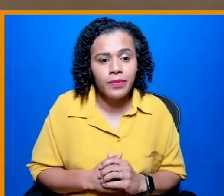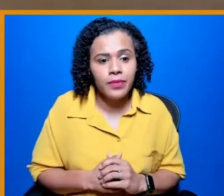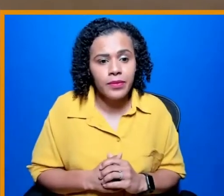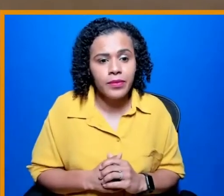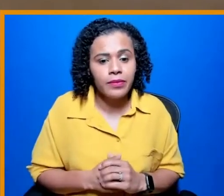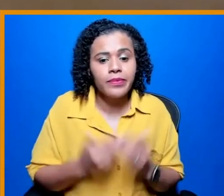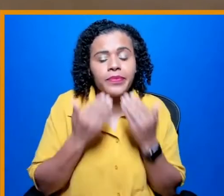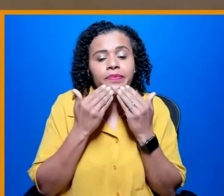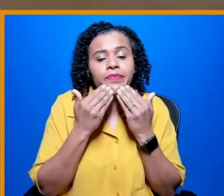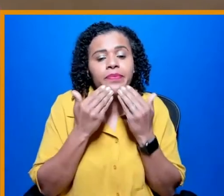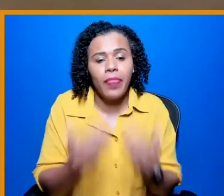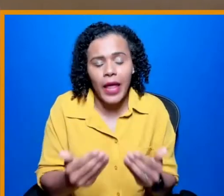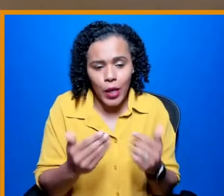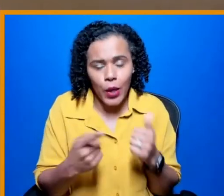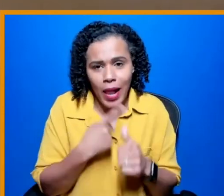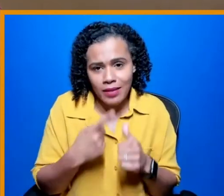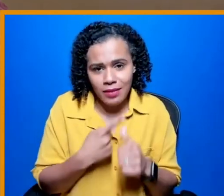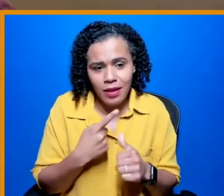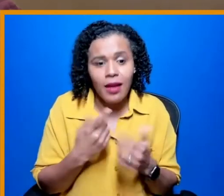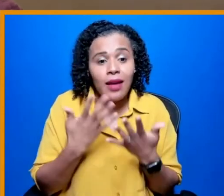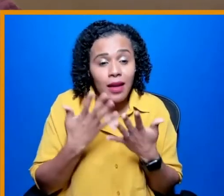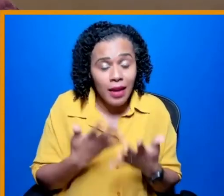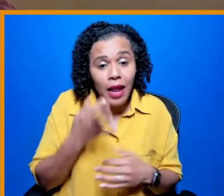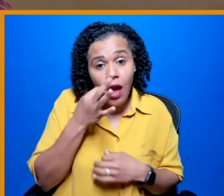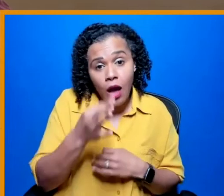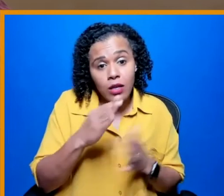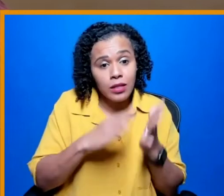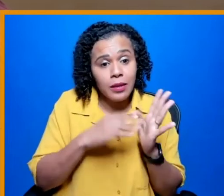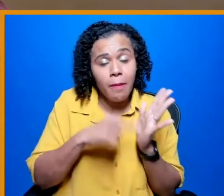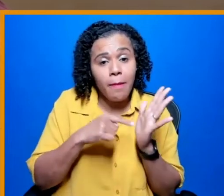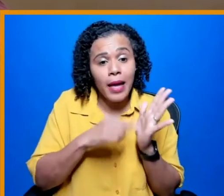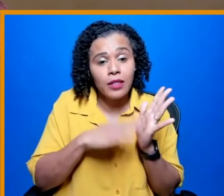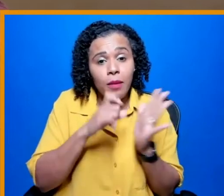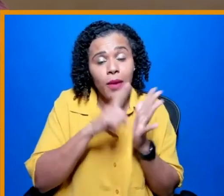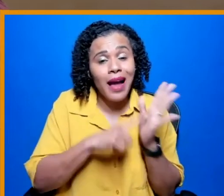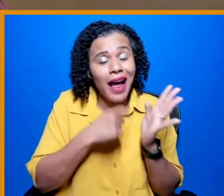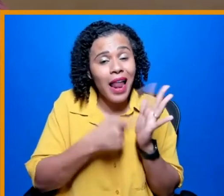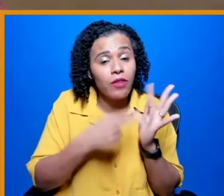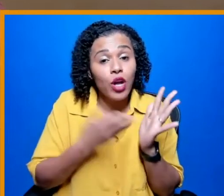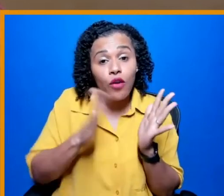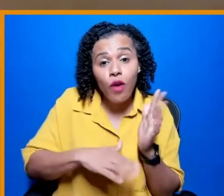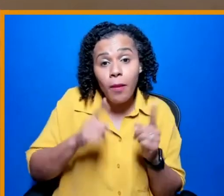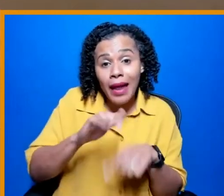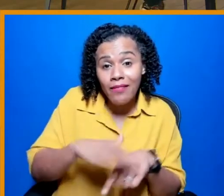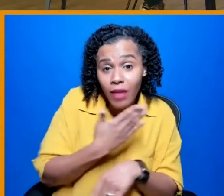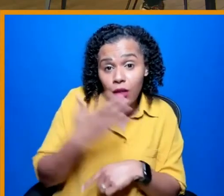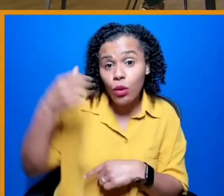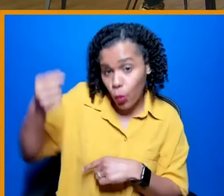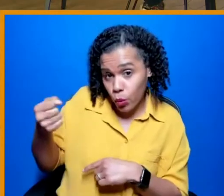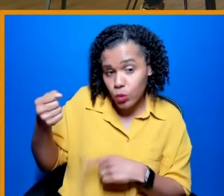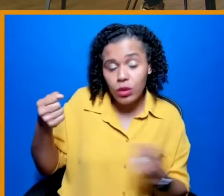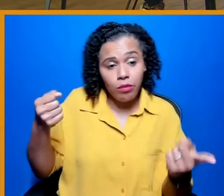Thank you very much, Alistair. Can I ask Matt McLaren from Enfield to stand by? And I now call